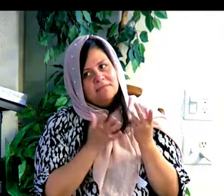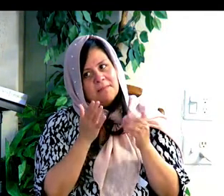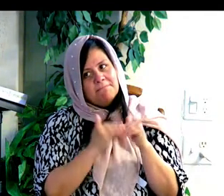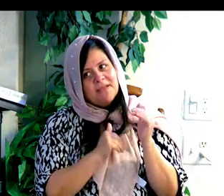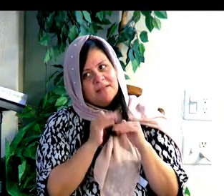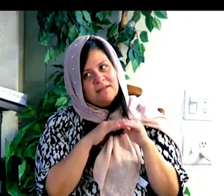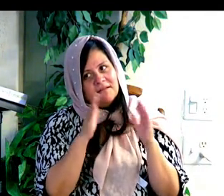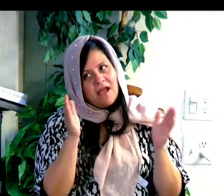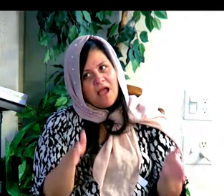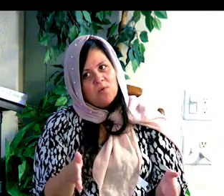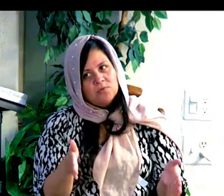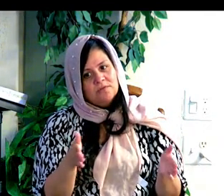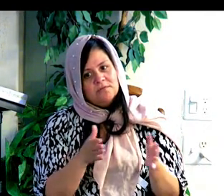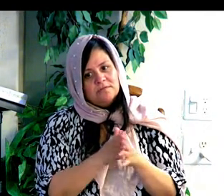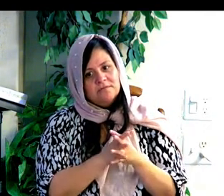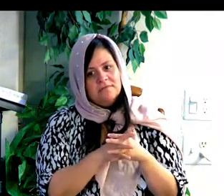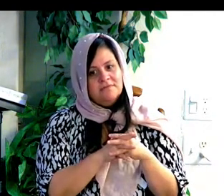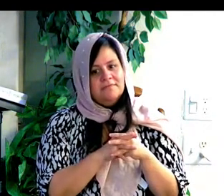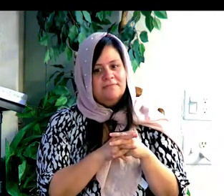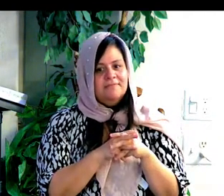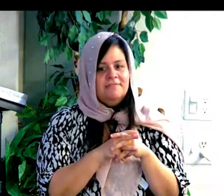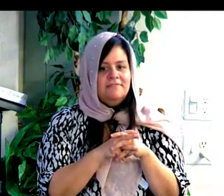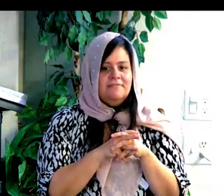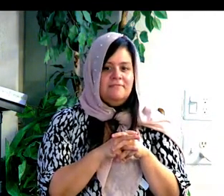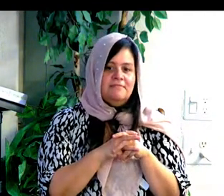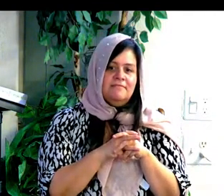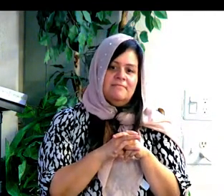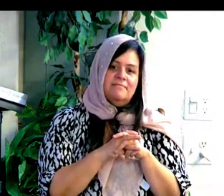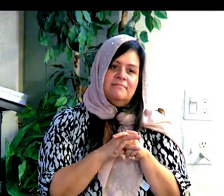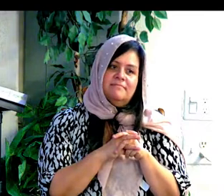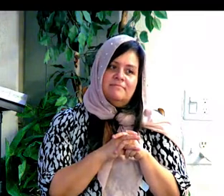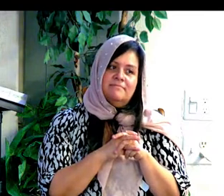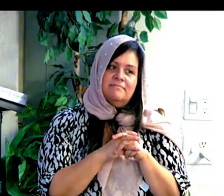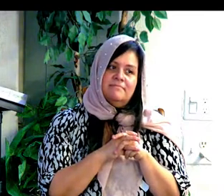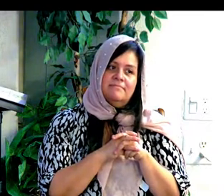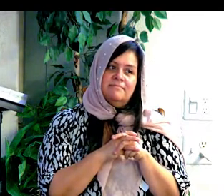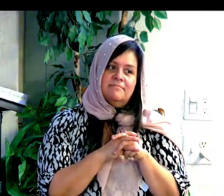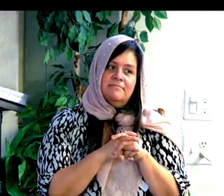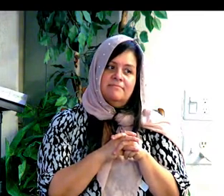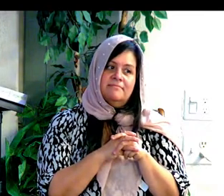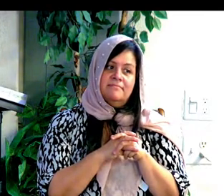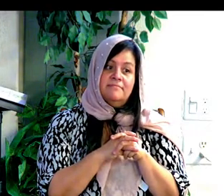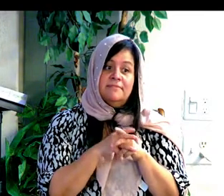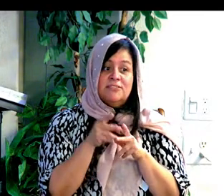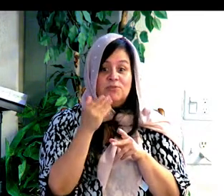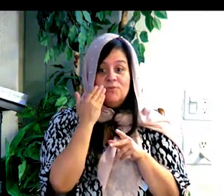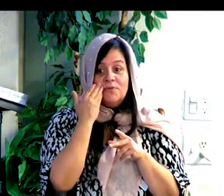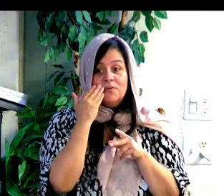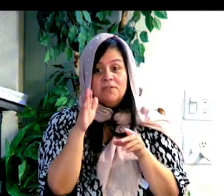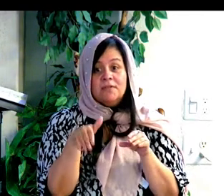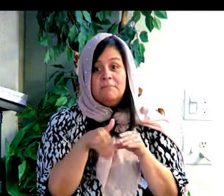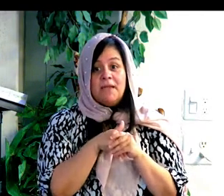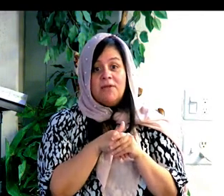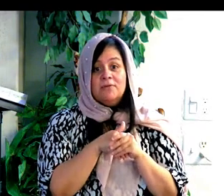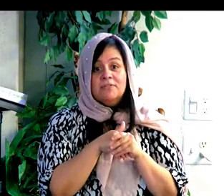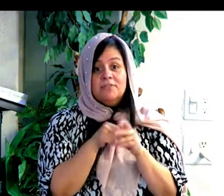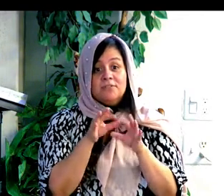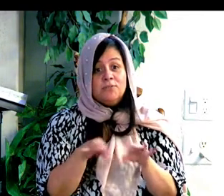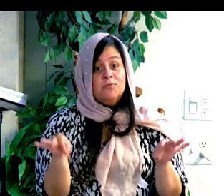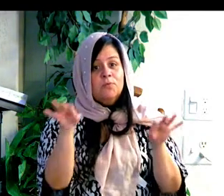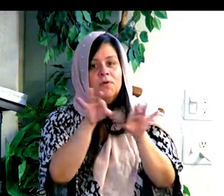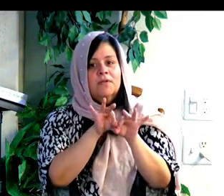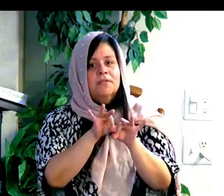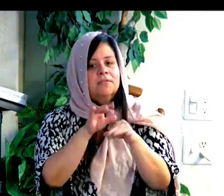hasta que regrese el esposo. Right, the root of marriage is based on the vow. Entonces,